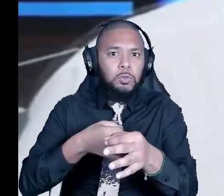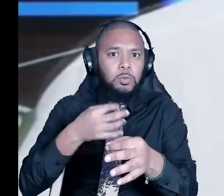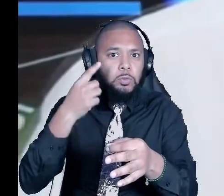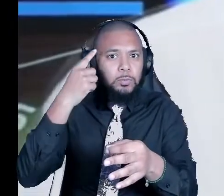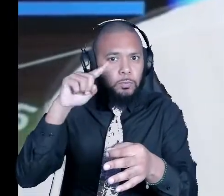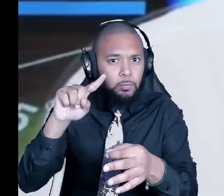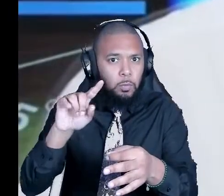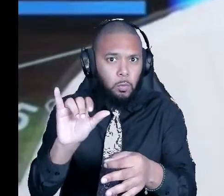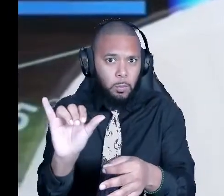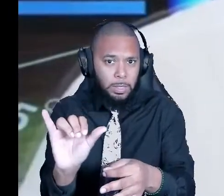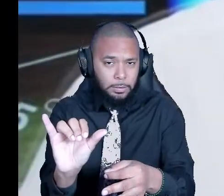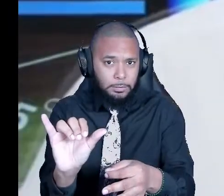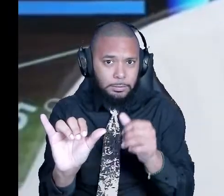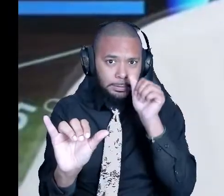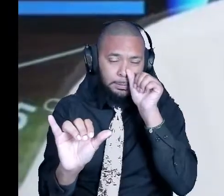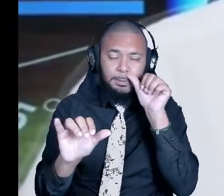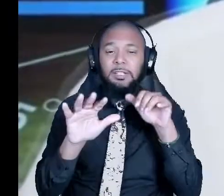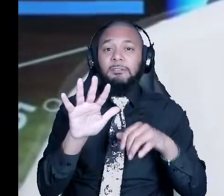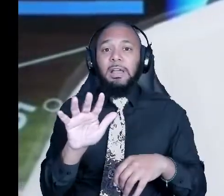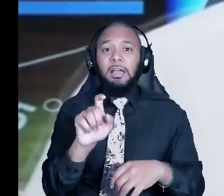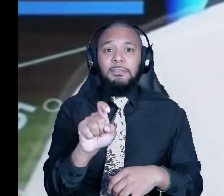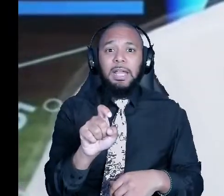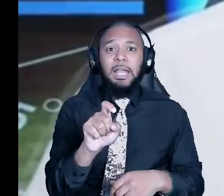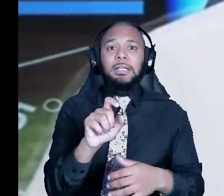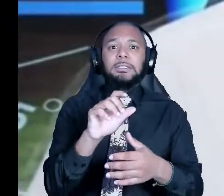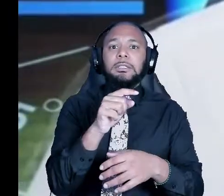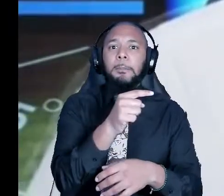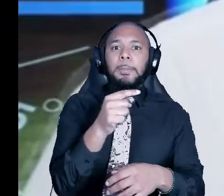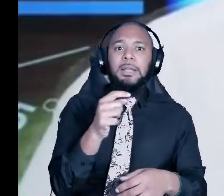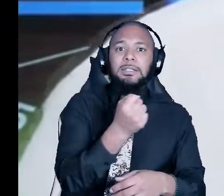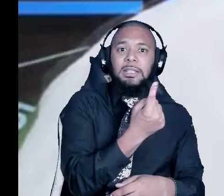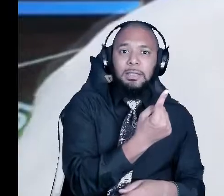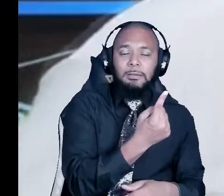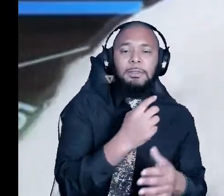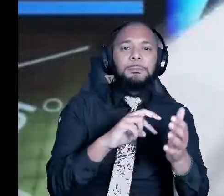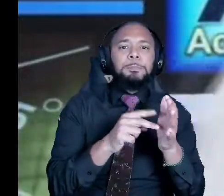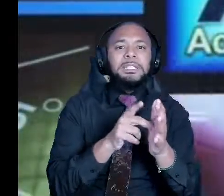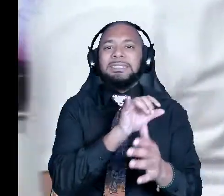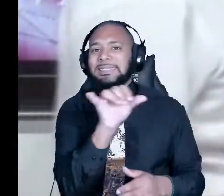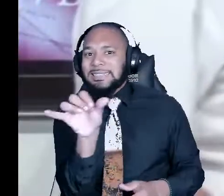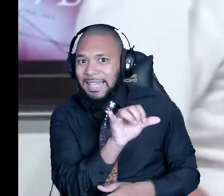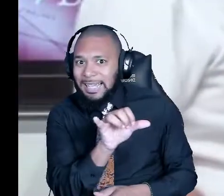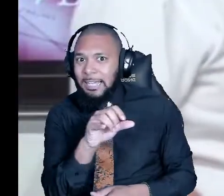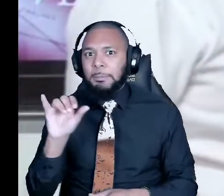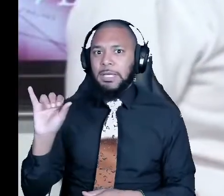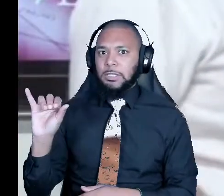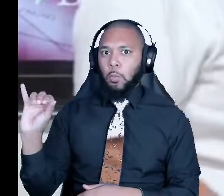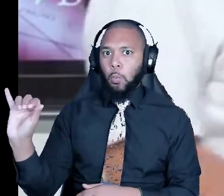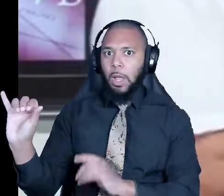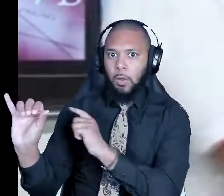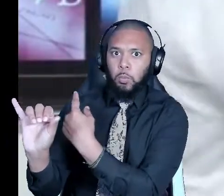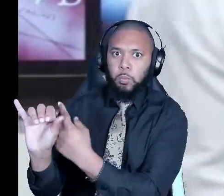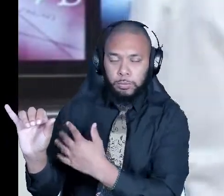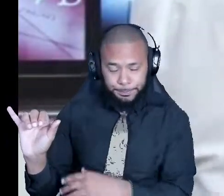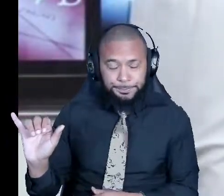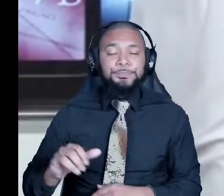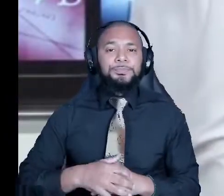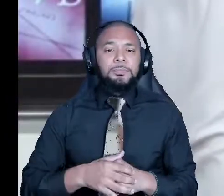because 5x minus 11 is the same thing as y. So what I could do is I could go to this